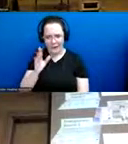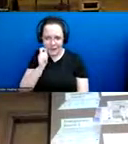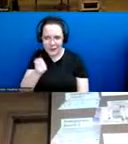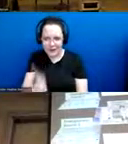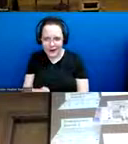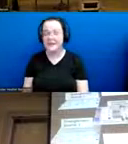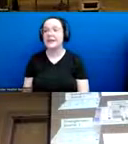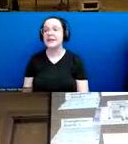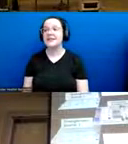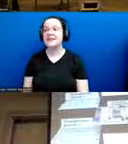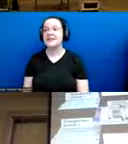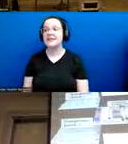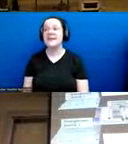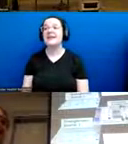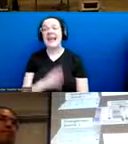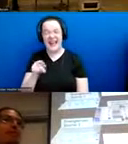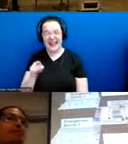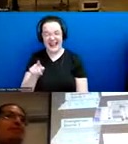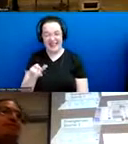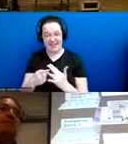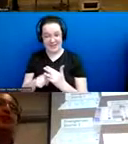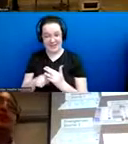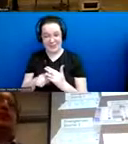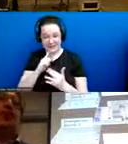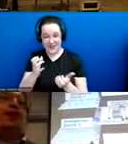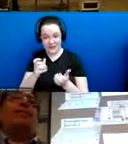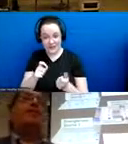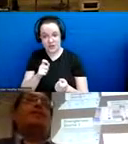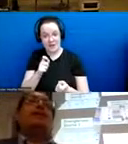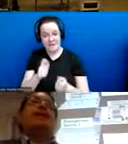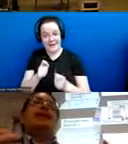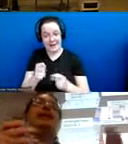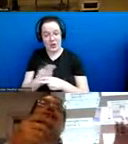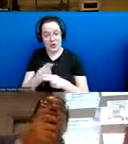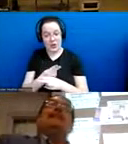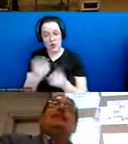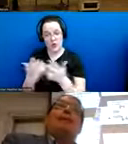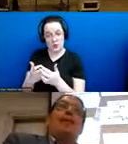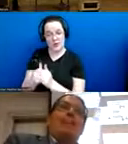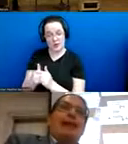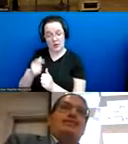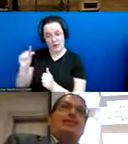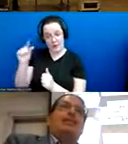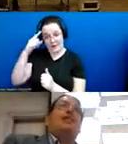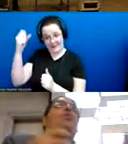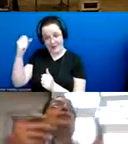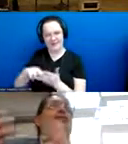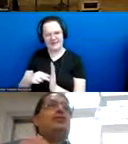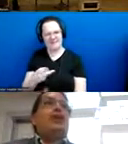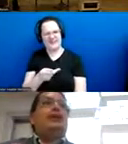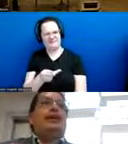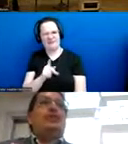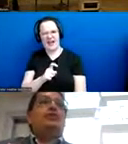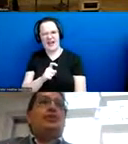these sources, if you really want to manipulate them and use it with these quantum memories, they need to be compatible with